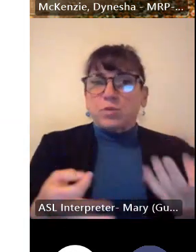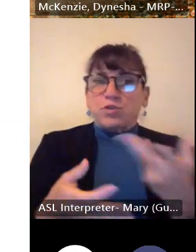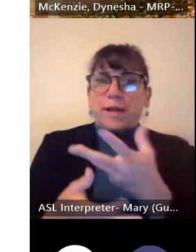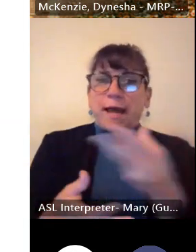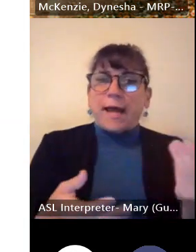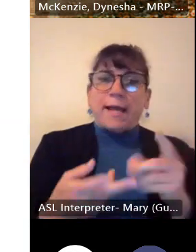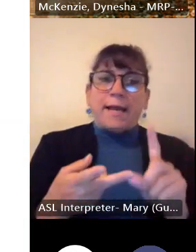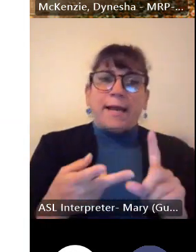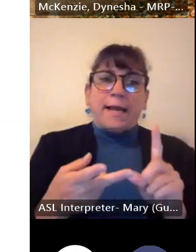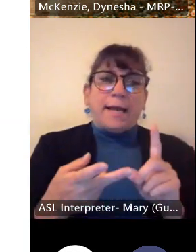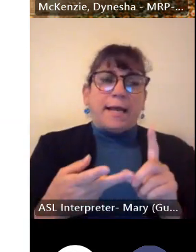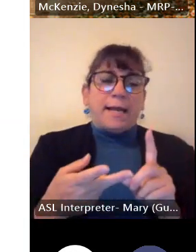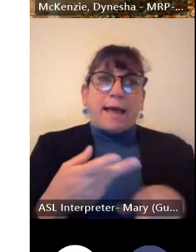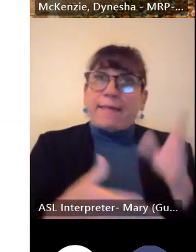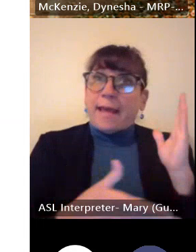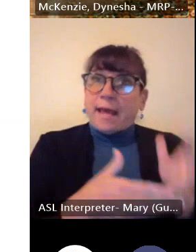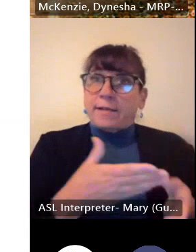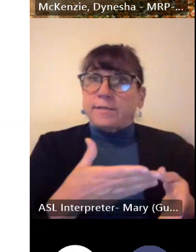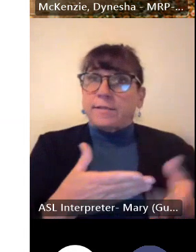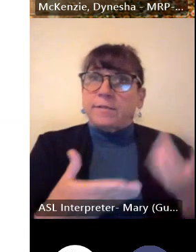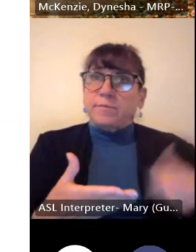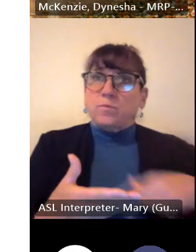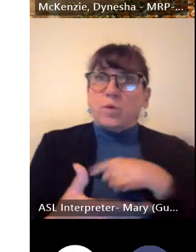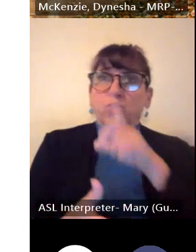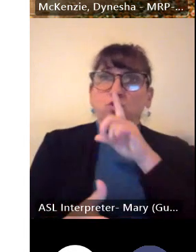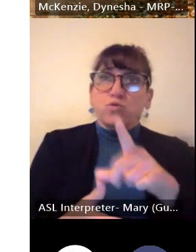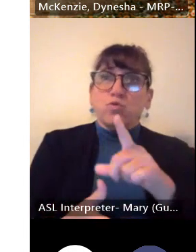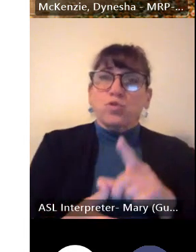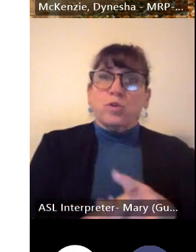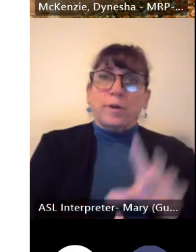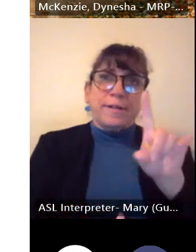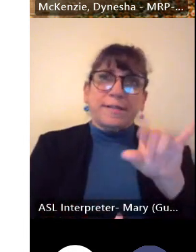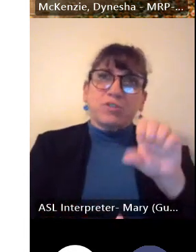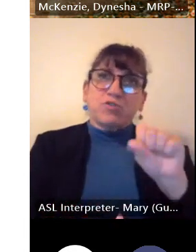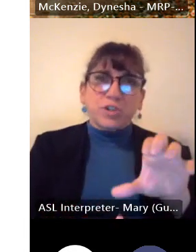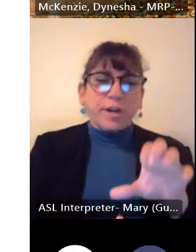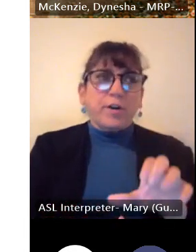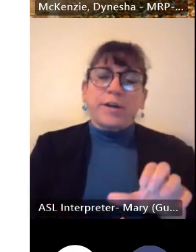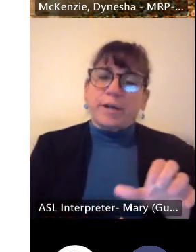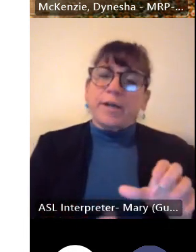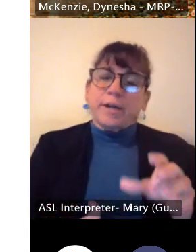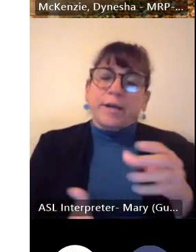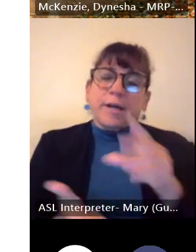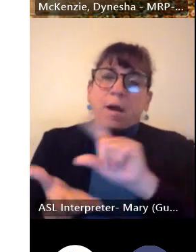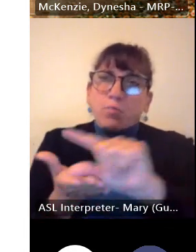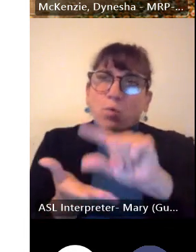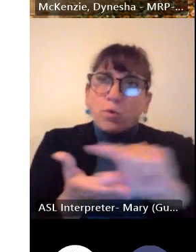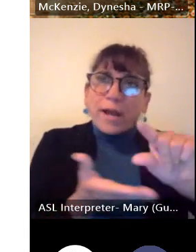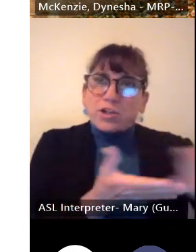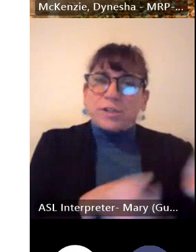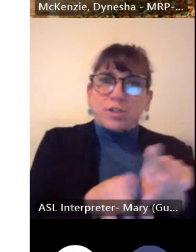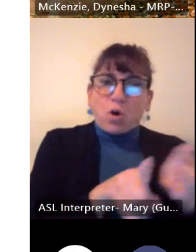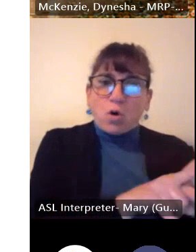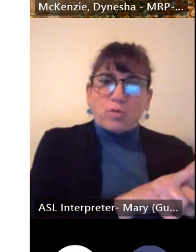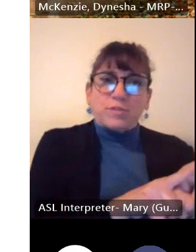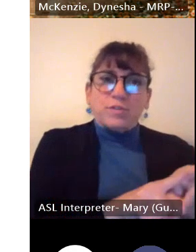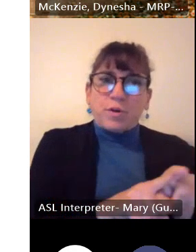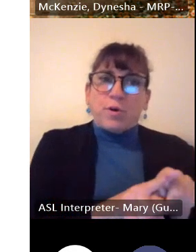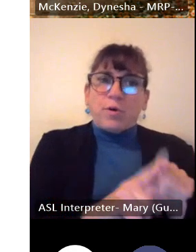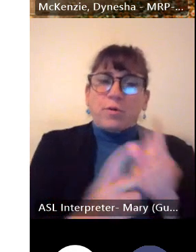then at the end, we're making sure those discretionary appropriations are also falling into play with what we set